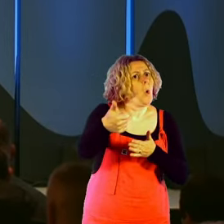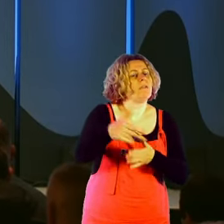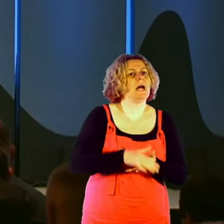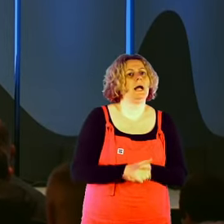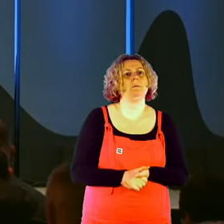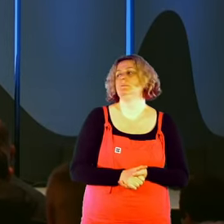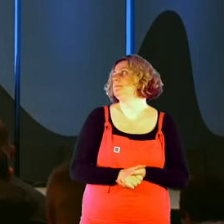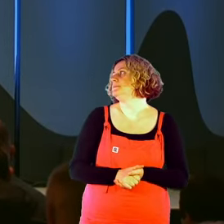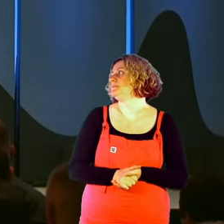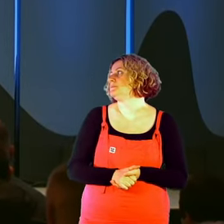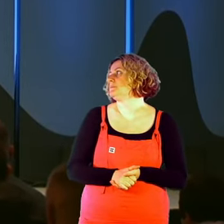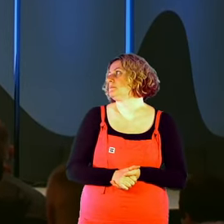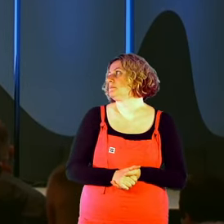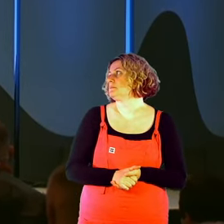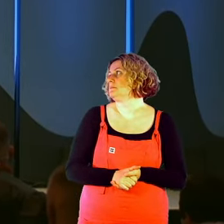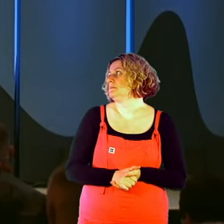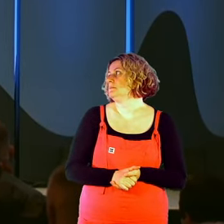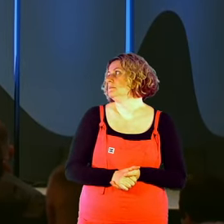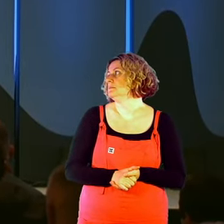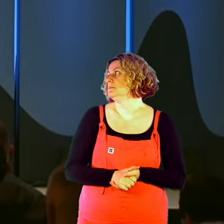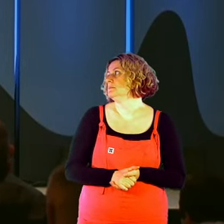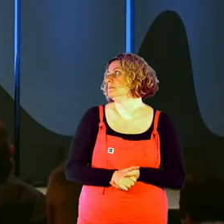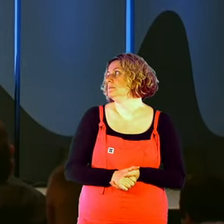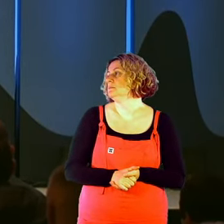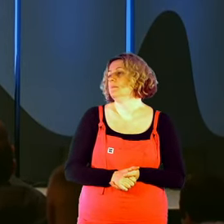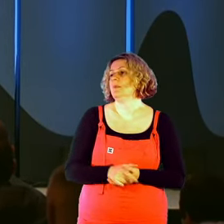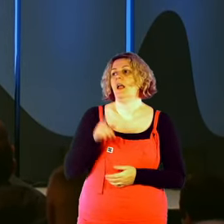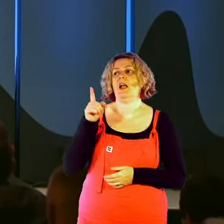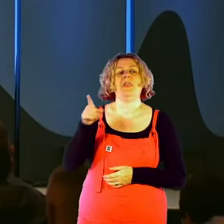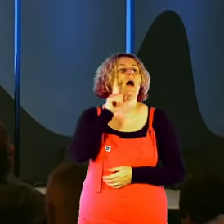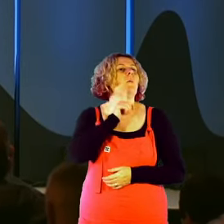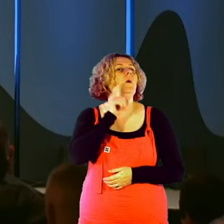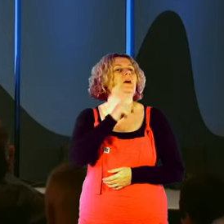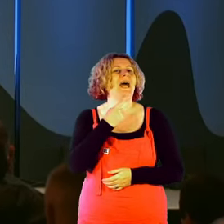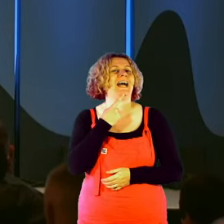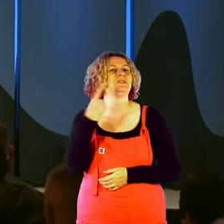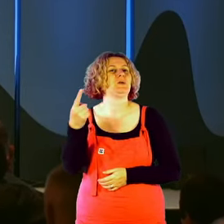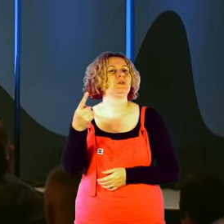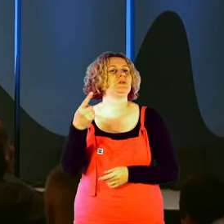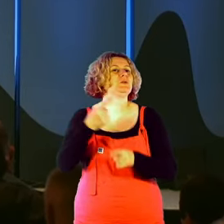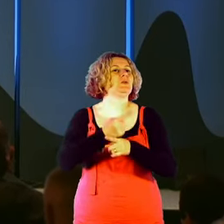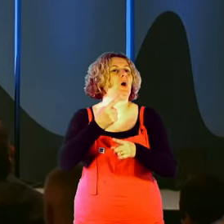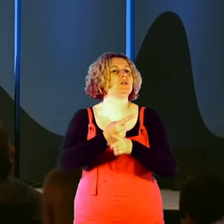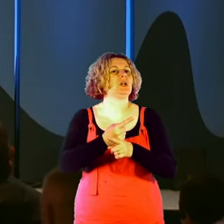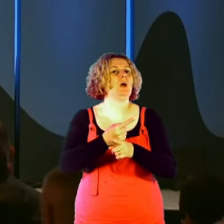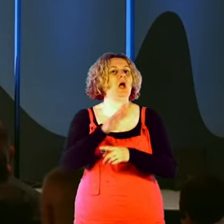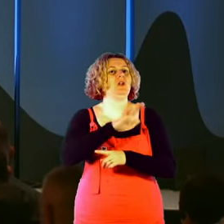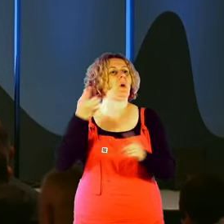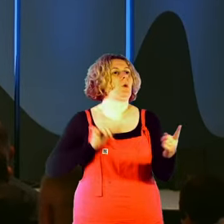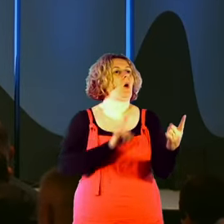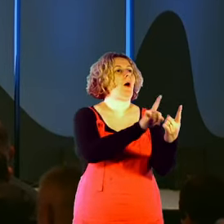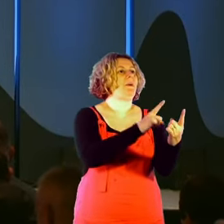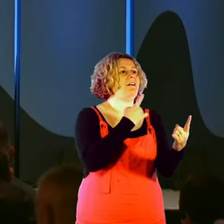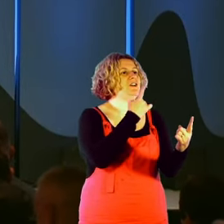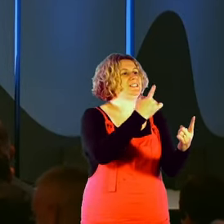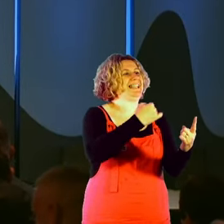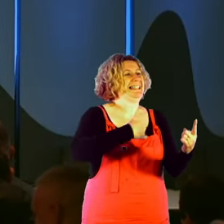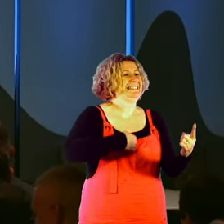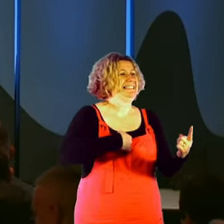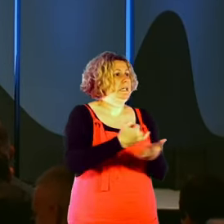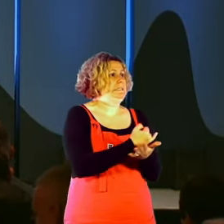go and talk to, probably best not start that conversation by confessing your sin of pornography use, for example.